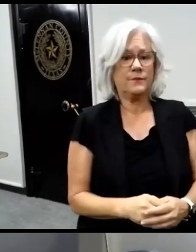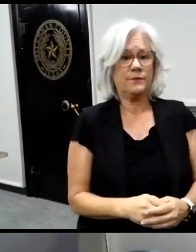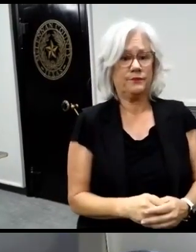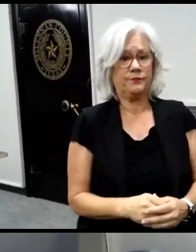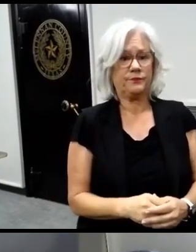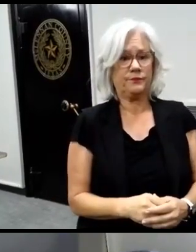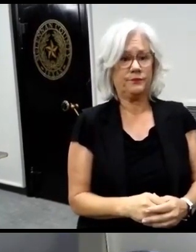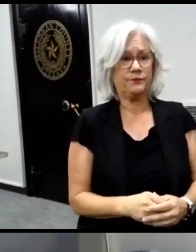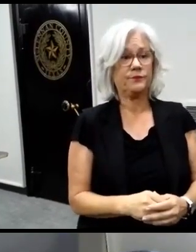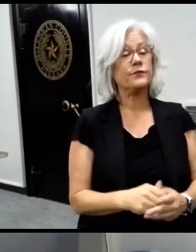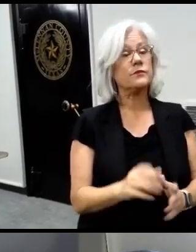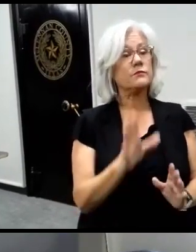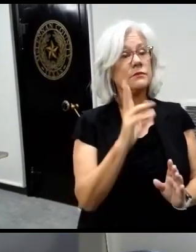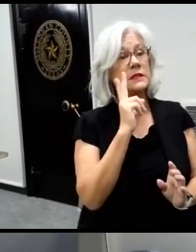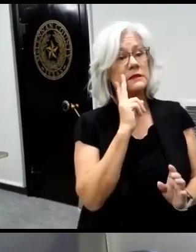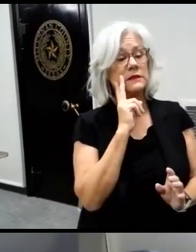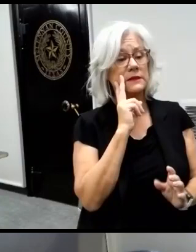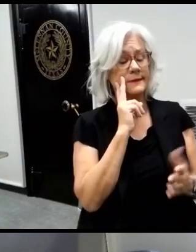Let's see.